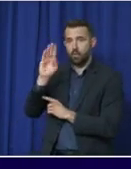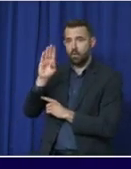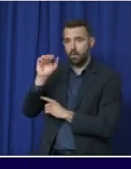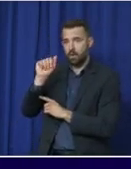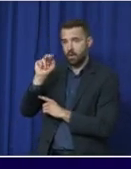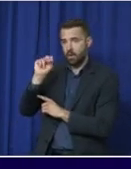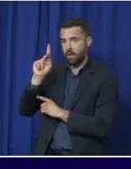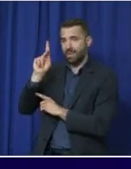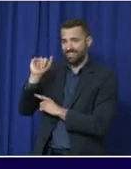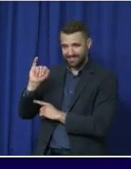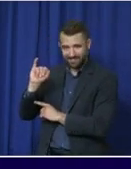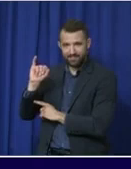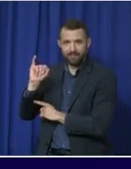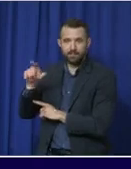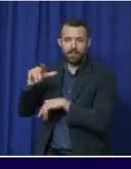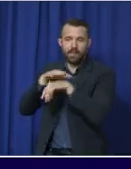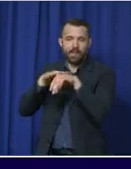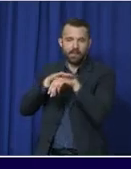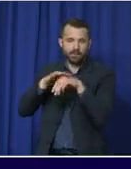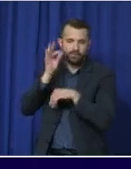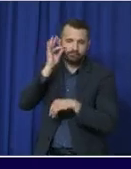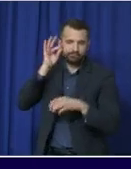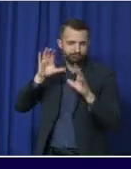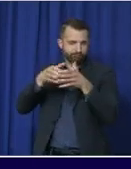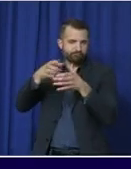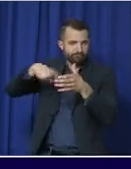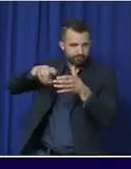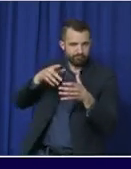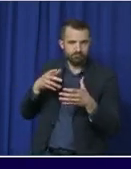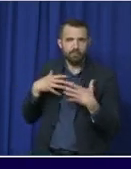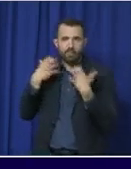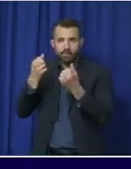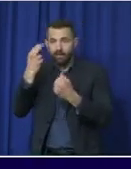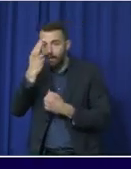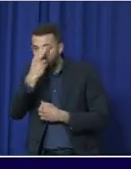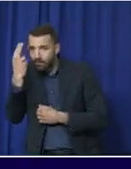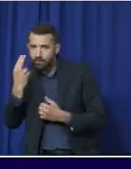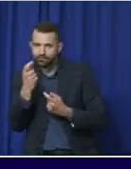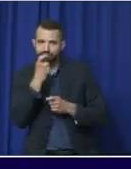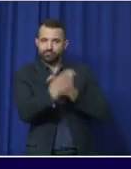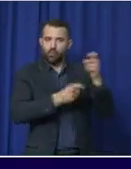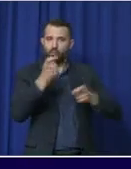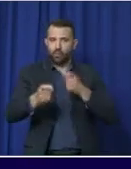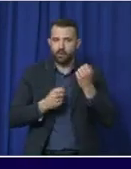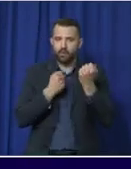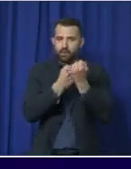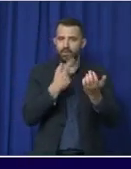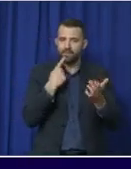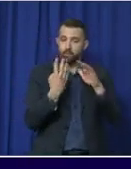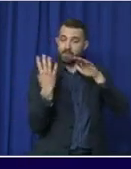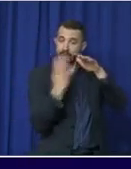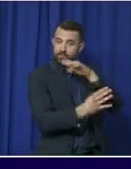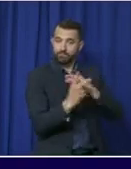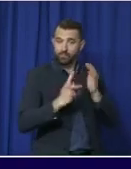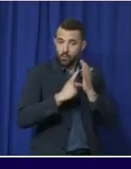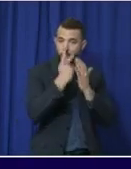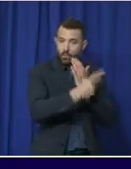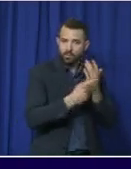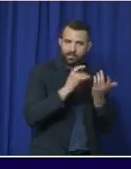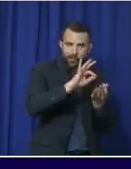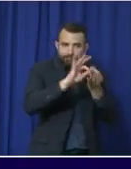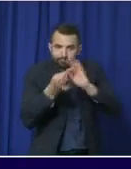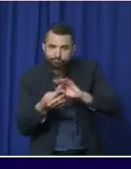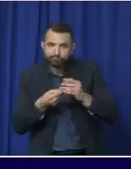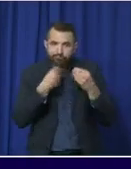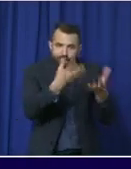and Catholic Charities, which operates the state's refugee program, to help with language translation, interpretation, and act